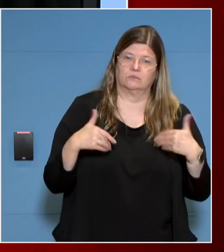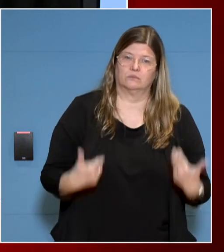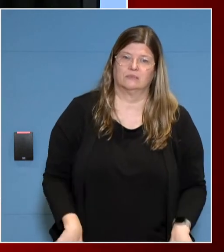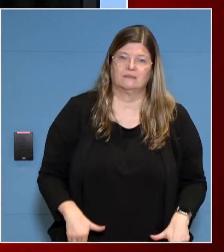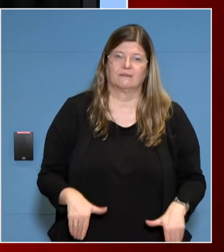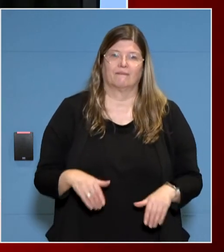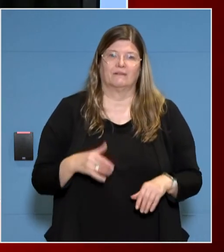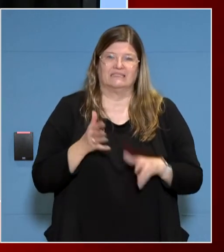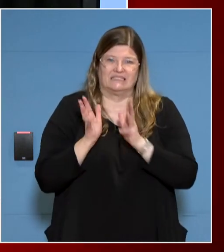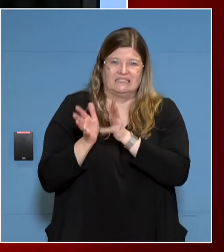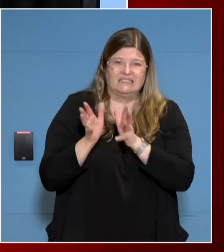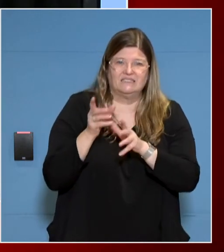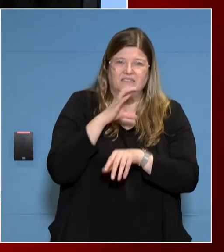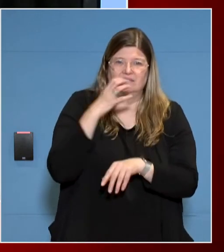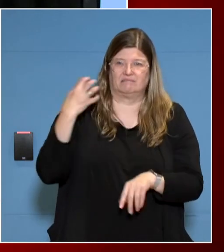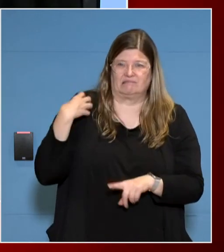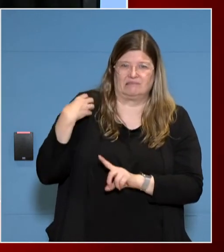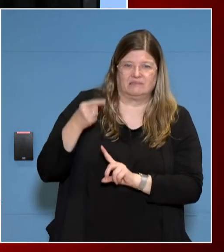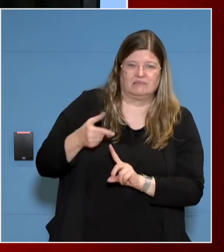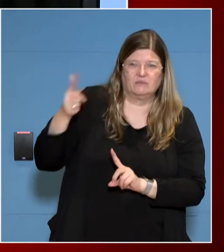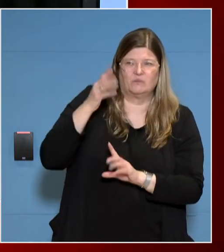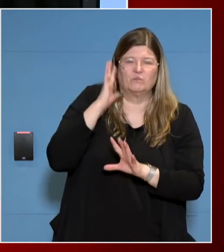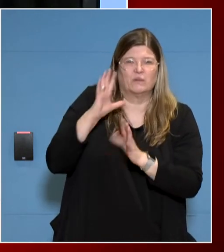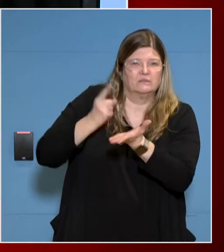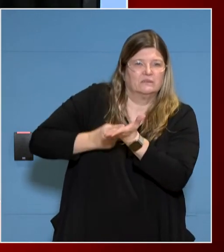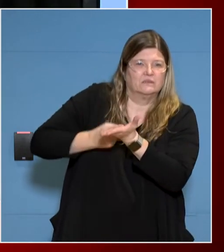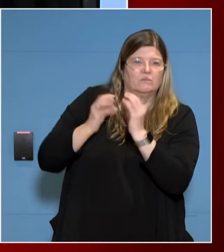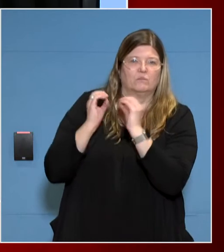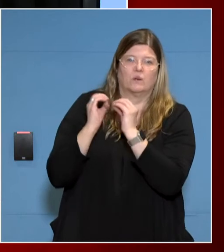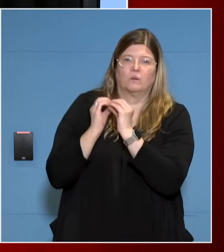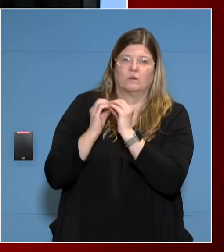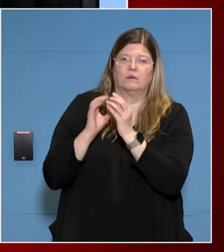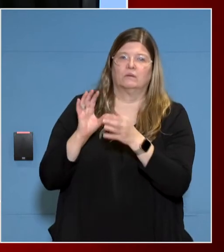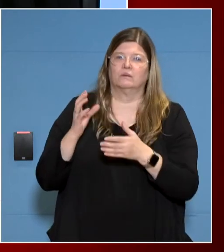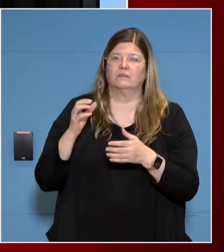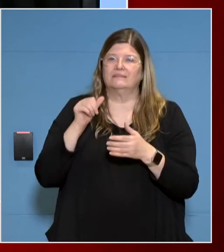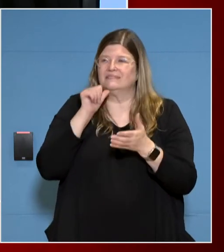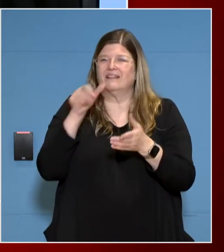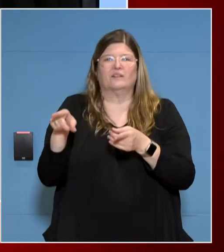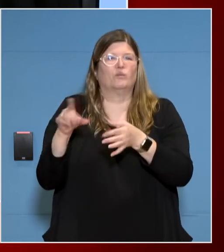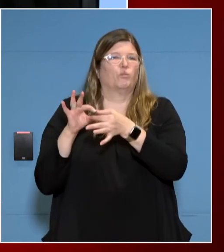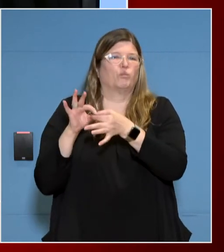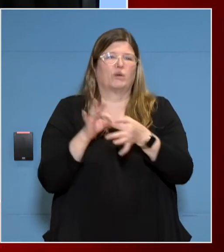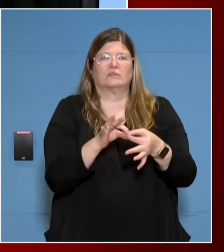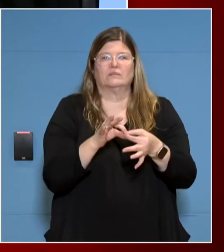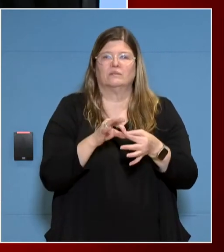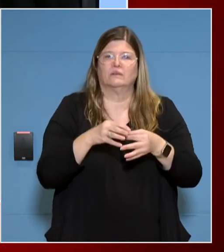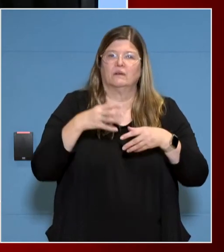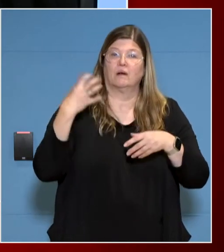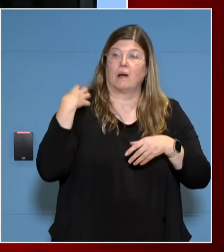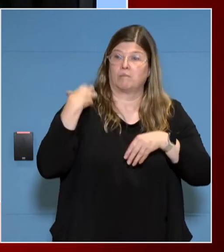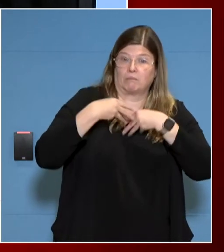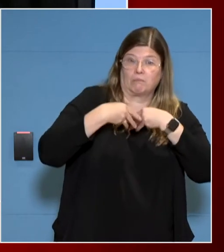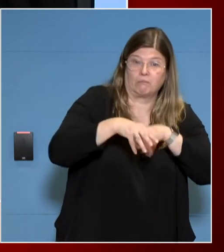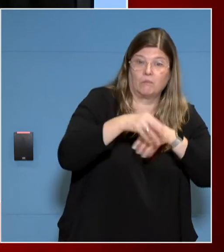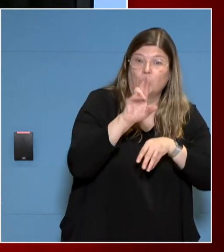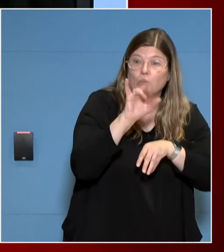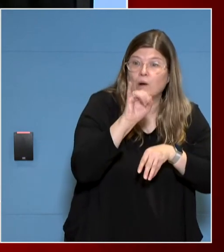more. What we don't think is that they're connected in any way, but connected to